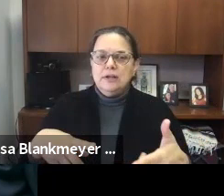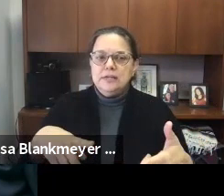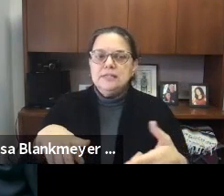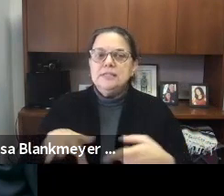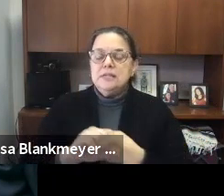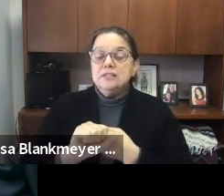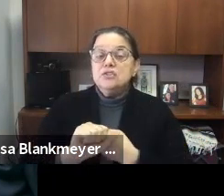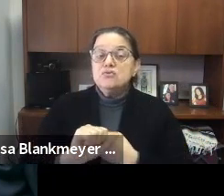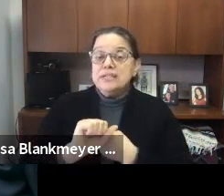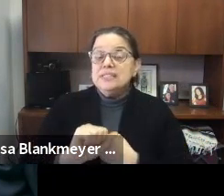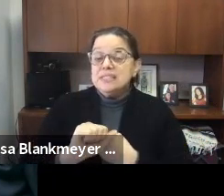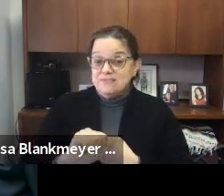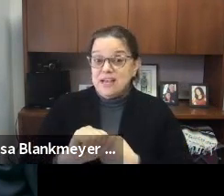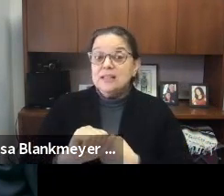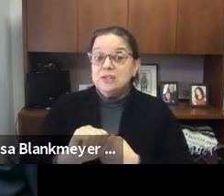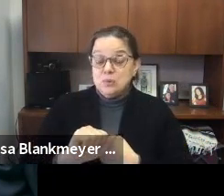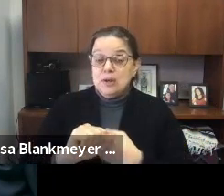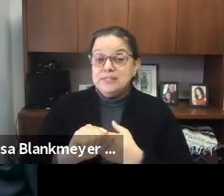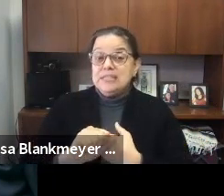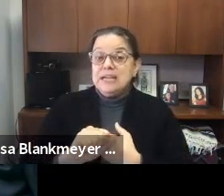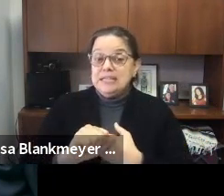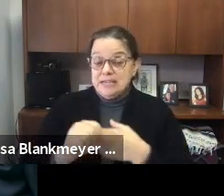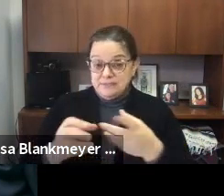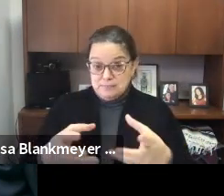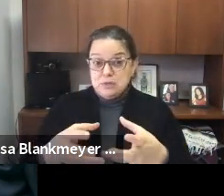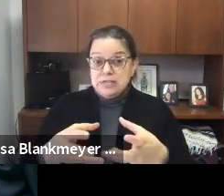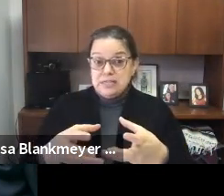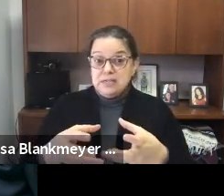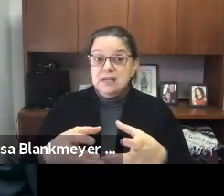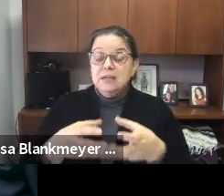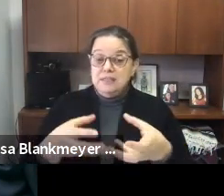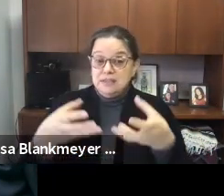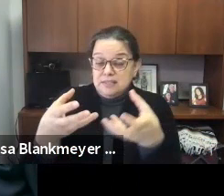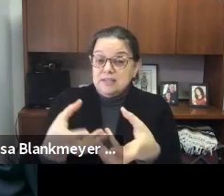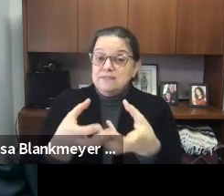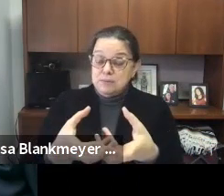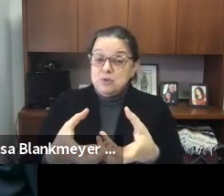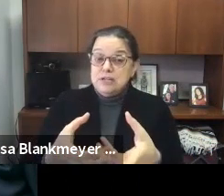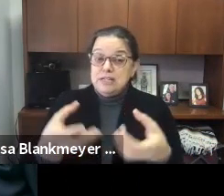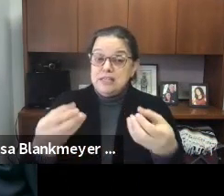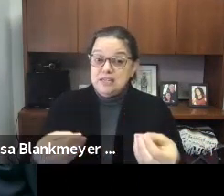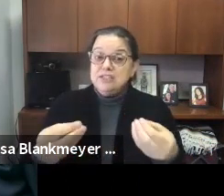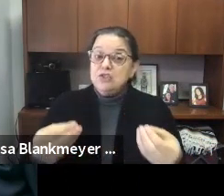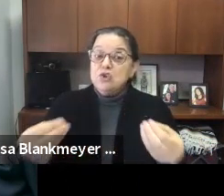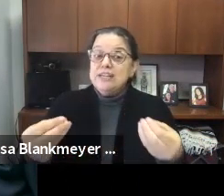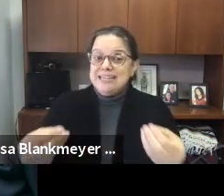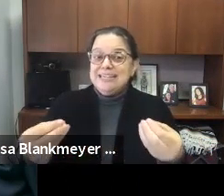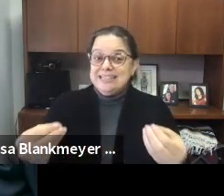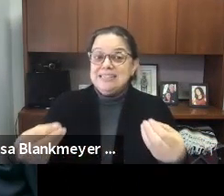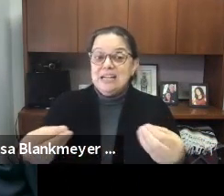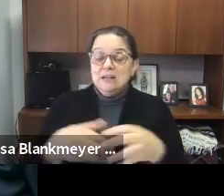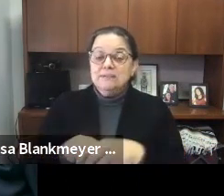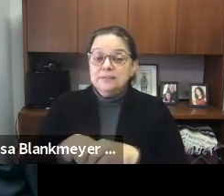focus on is the intrinsic value of assigning deaf community. This is a community that is good